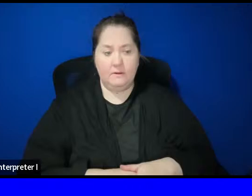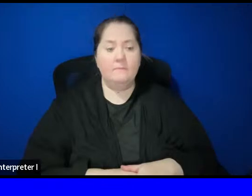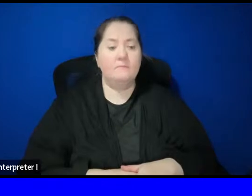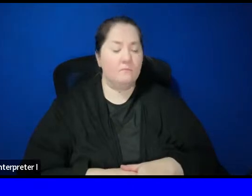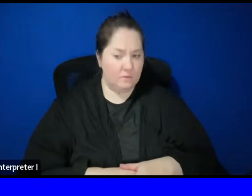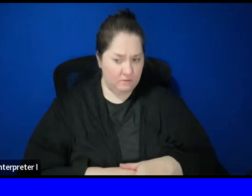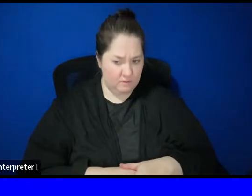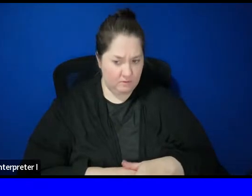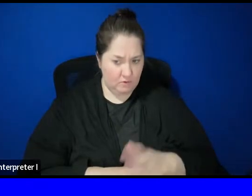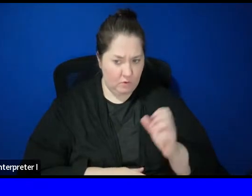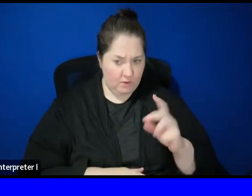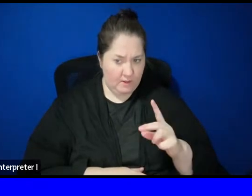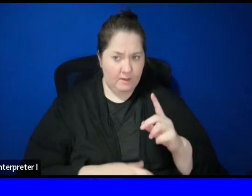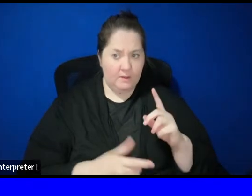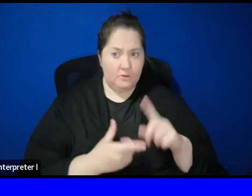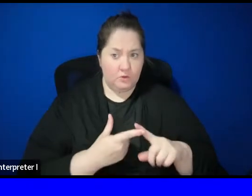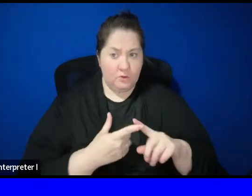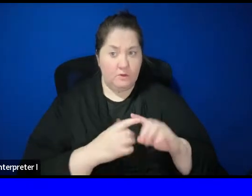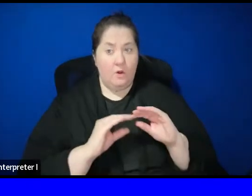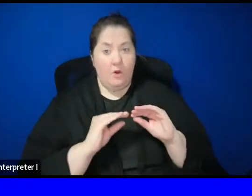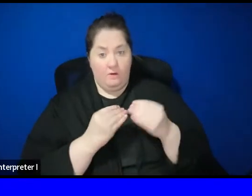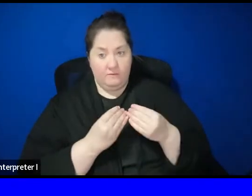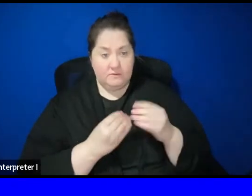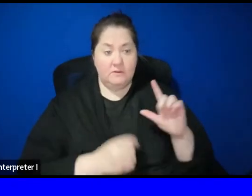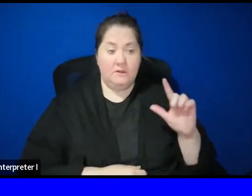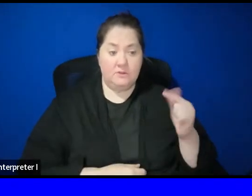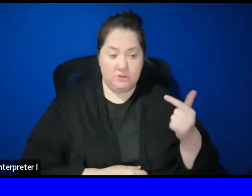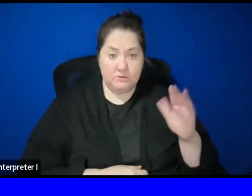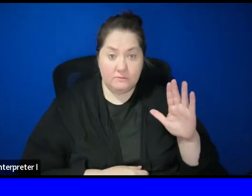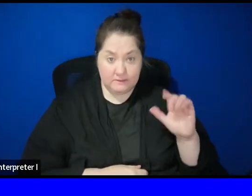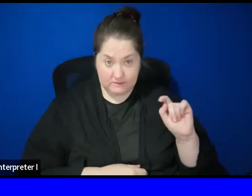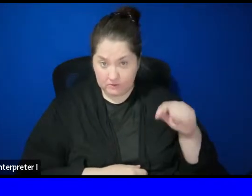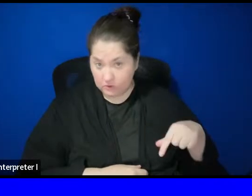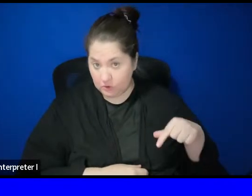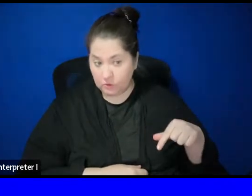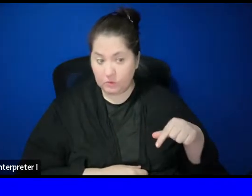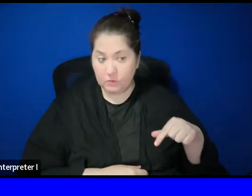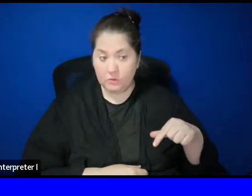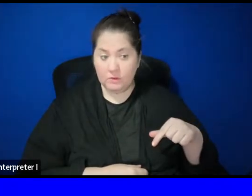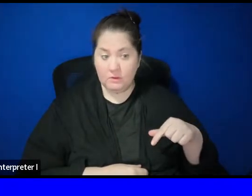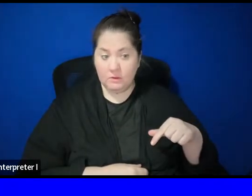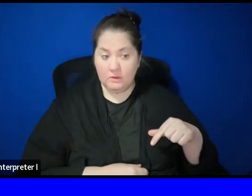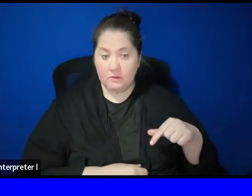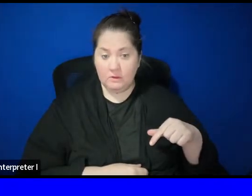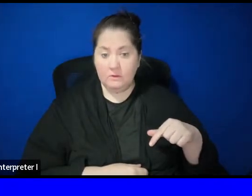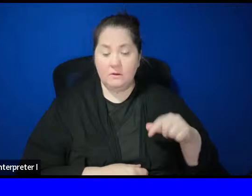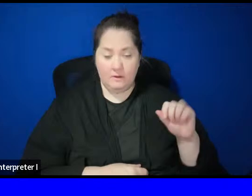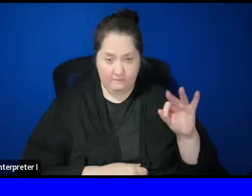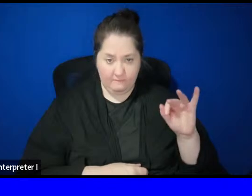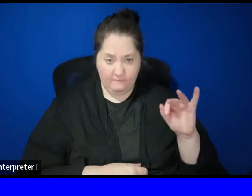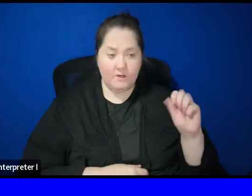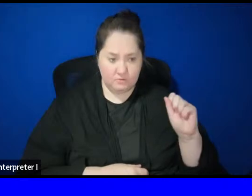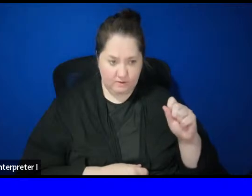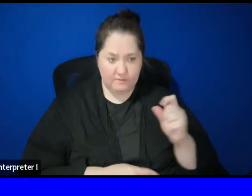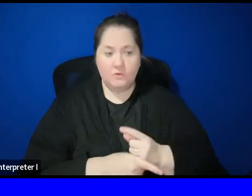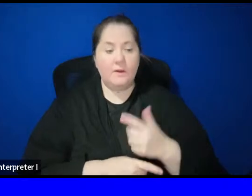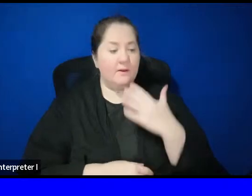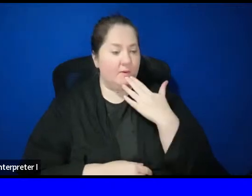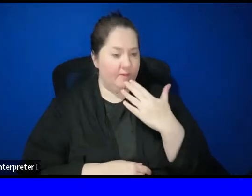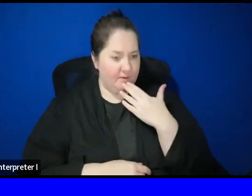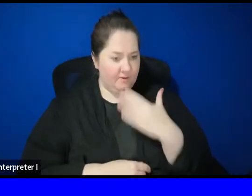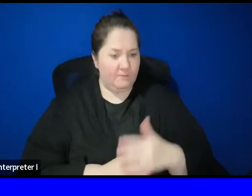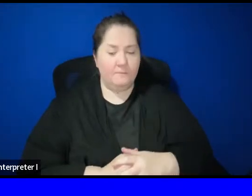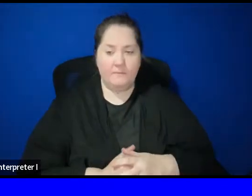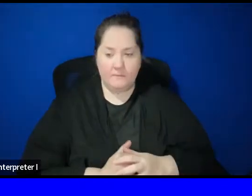Okay, so that's to the Office of LGBTQ. Affairs, that's right. Okay, all right, okay. Yes.